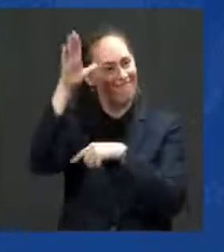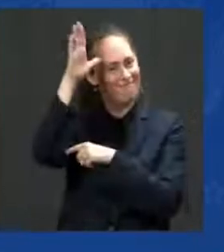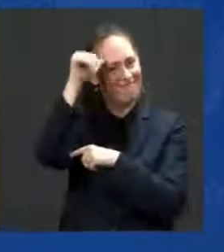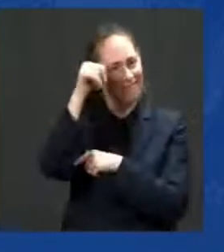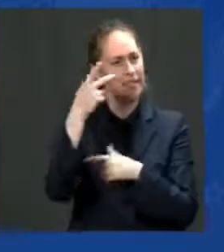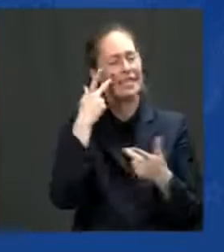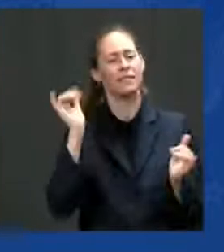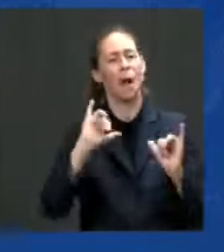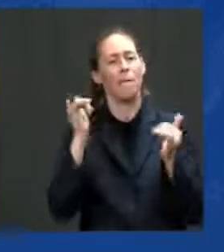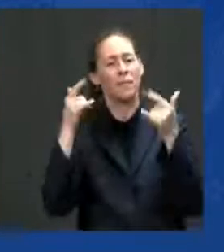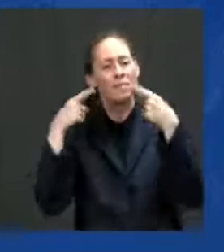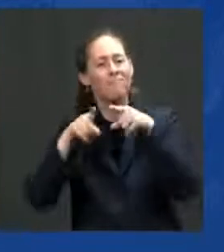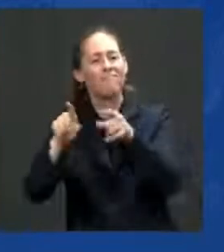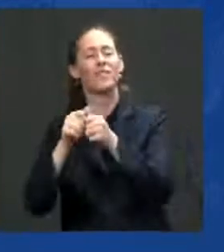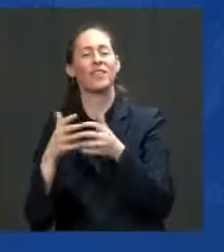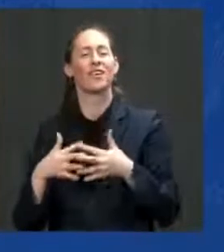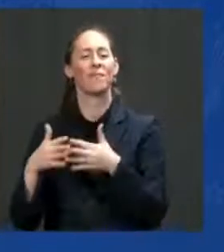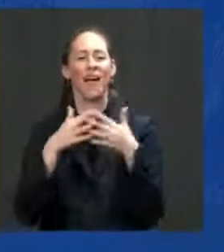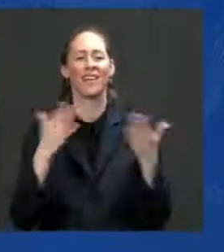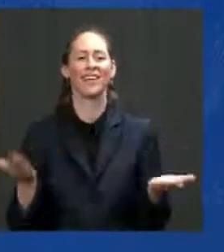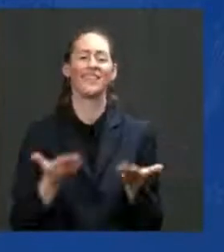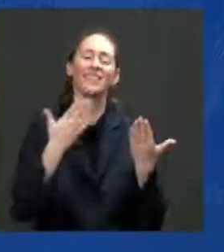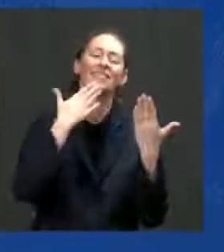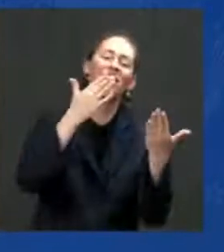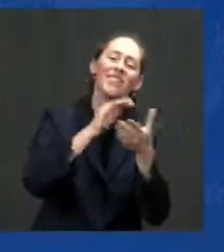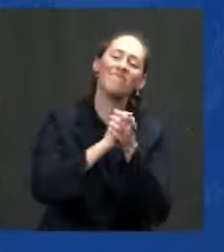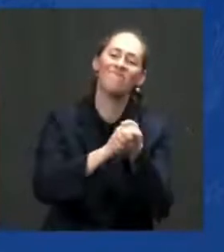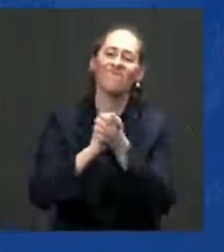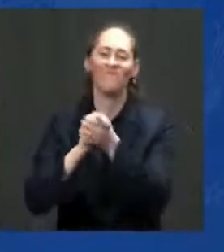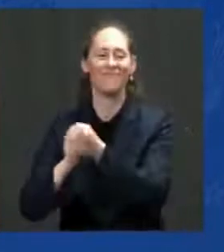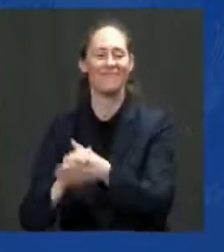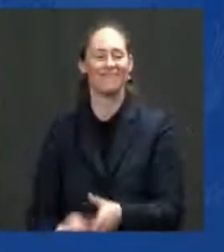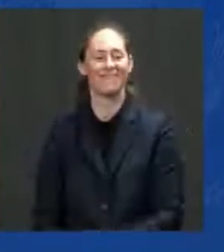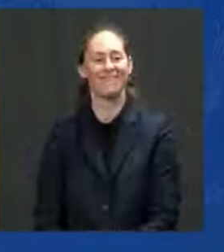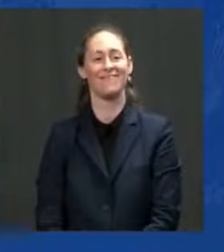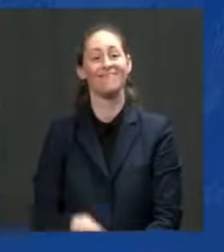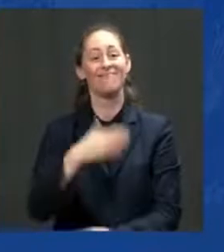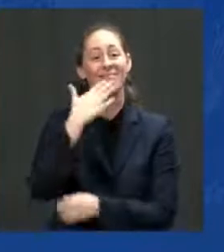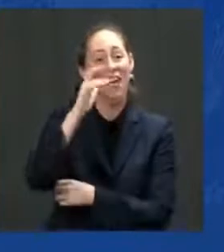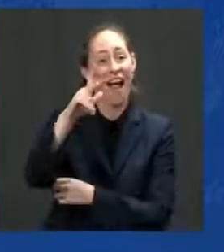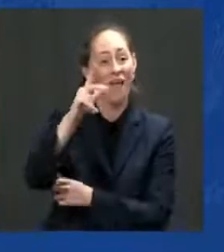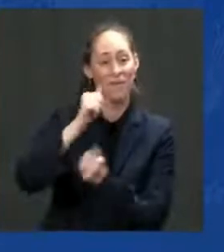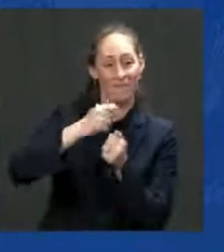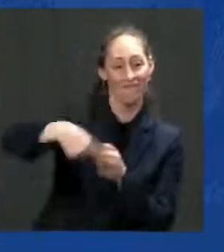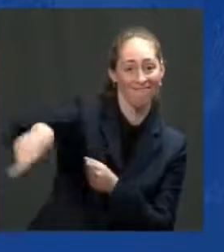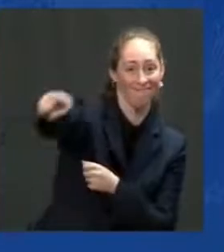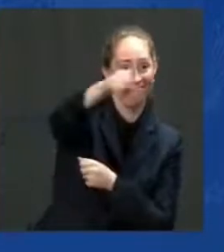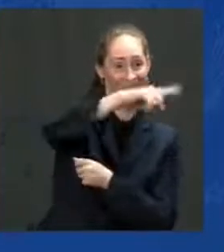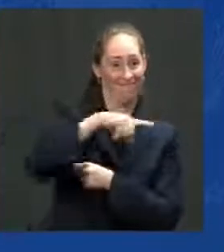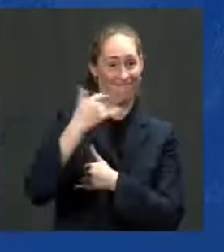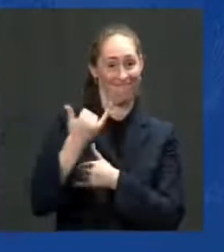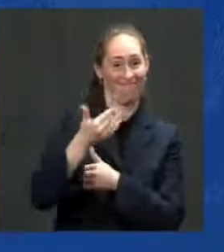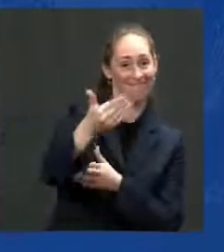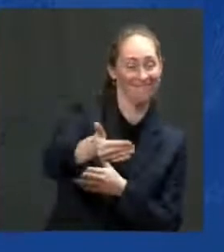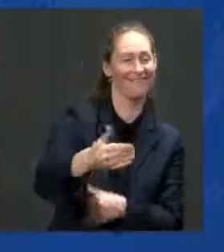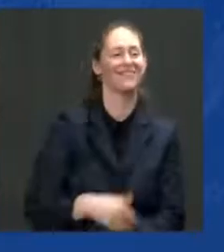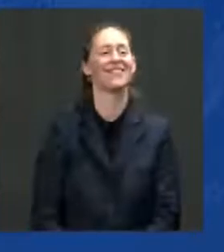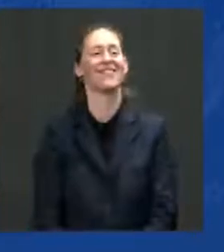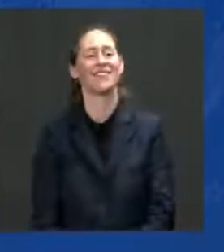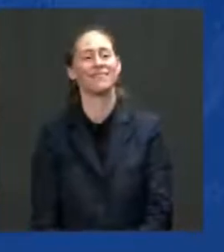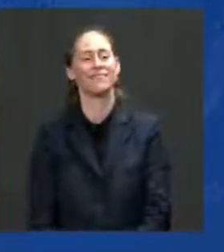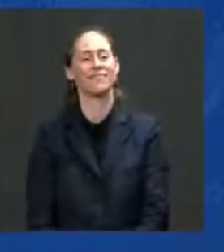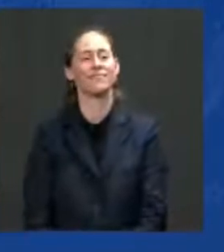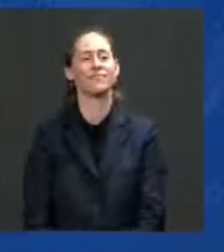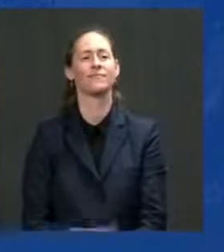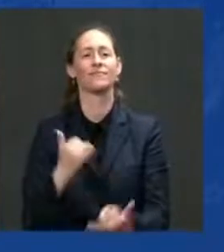So congratulations and thank you all for being here. Good luck to you all this season. And now let me bring up Brian to